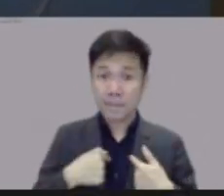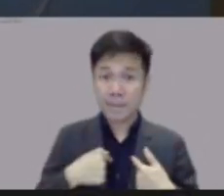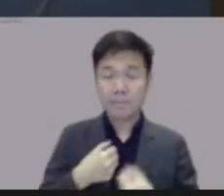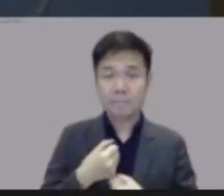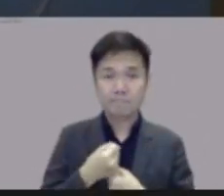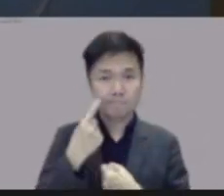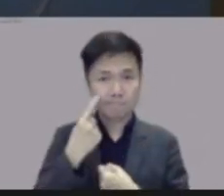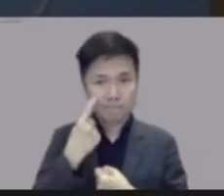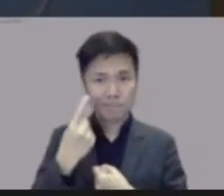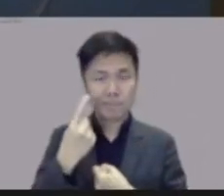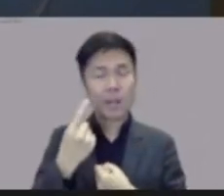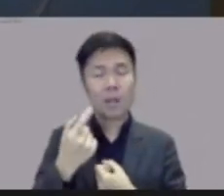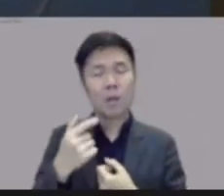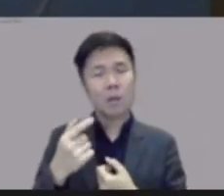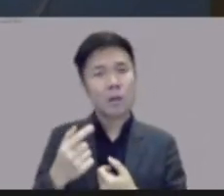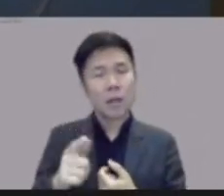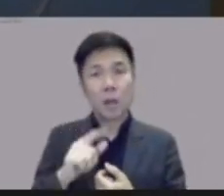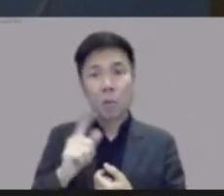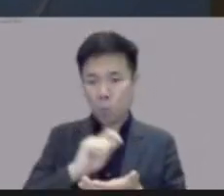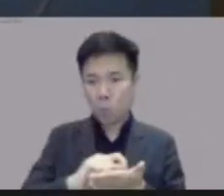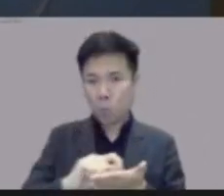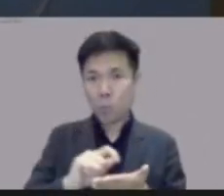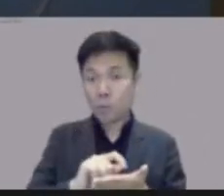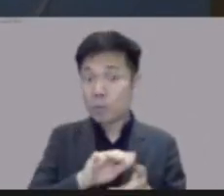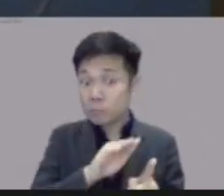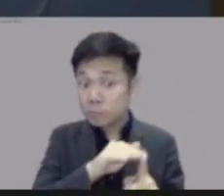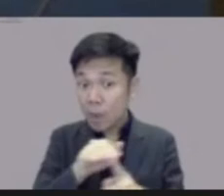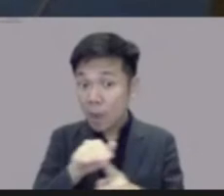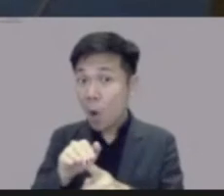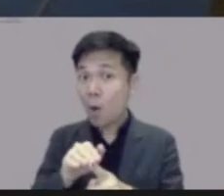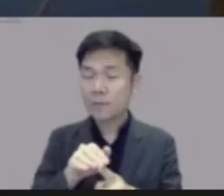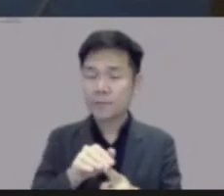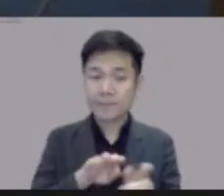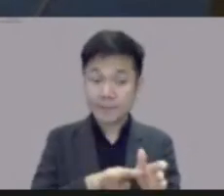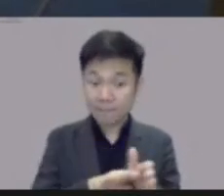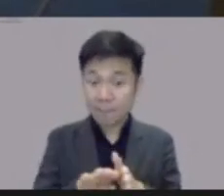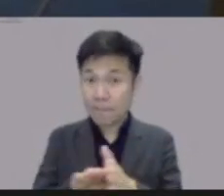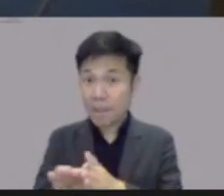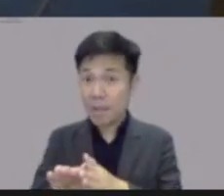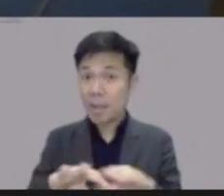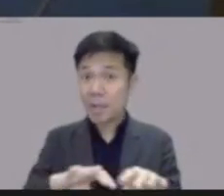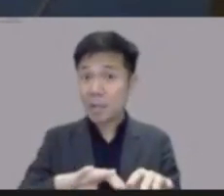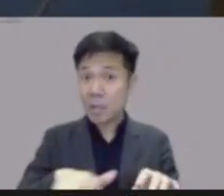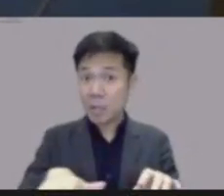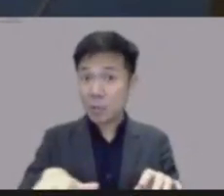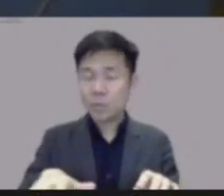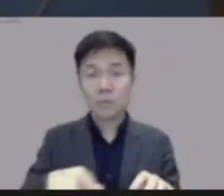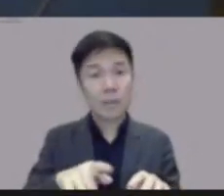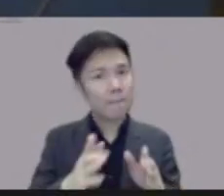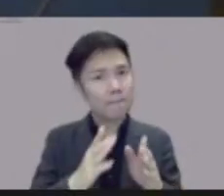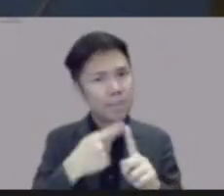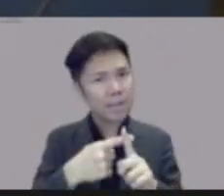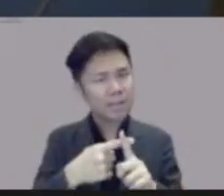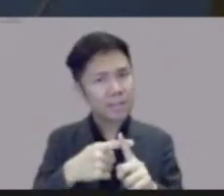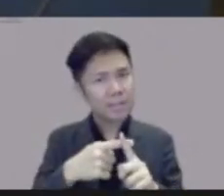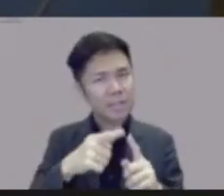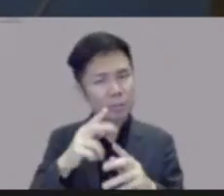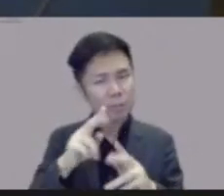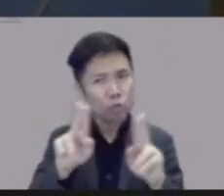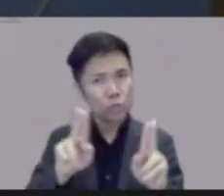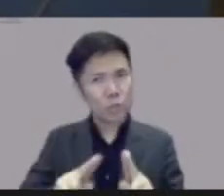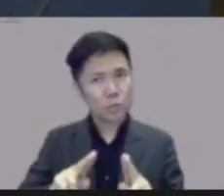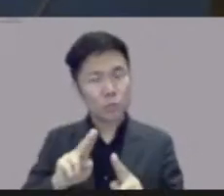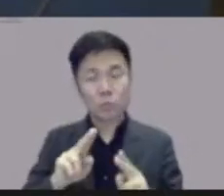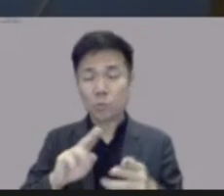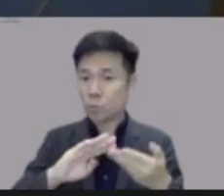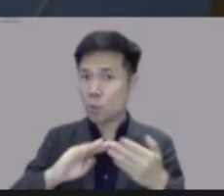providing the developing countries with means of implementations by the International Community will help them build